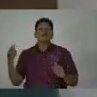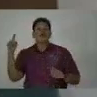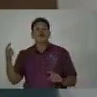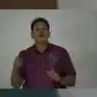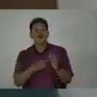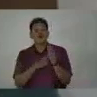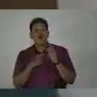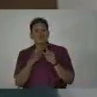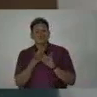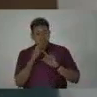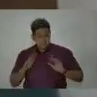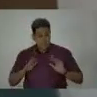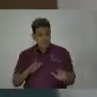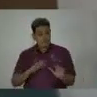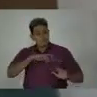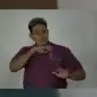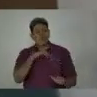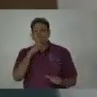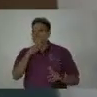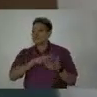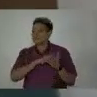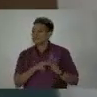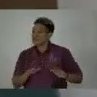requires, an act of corruption